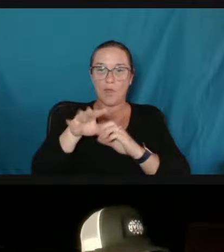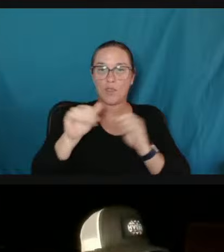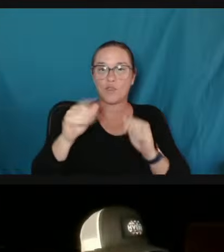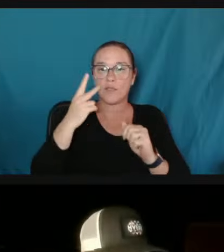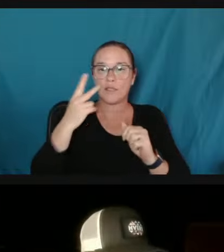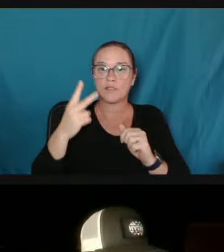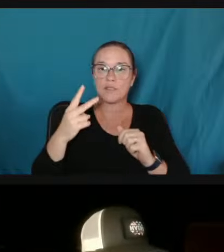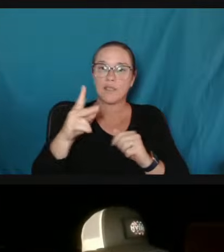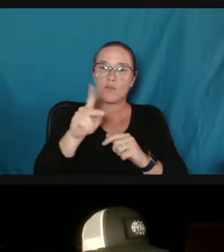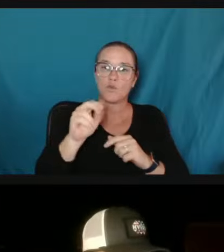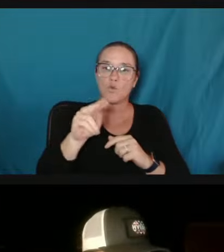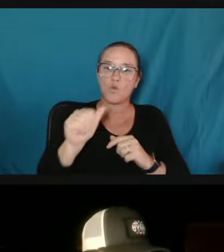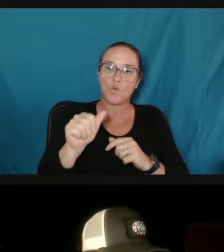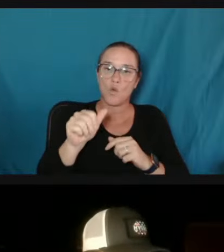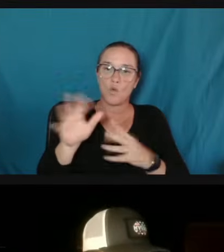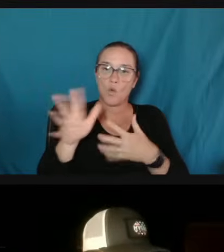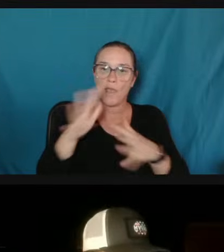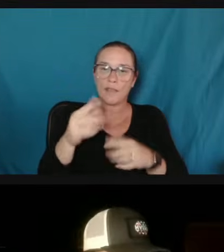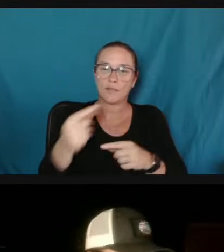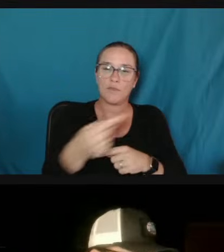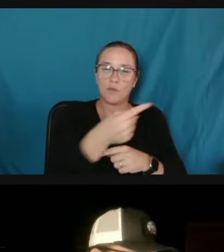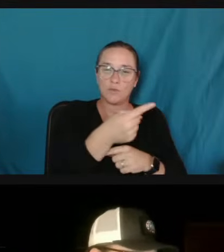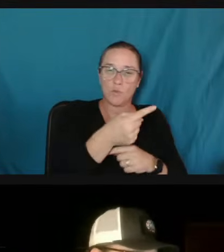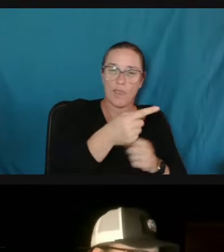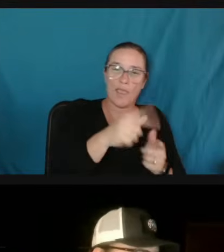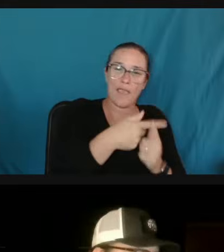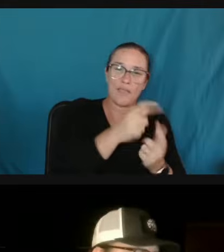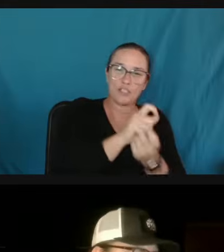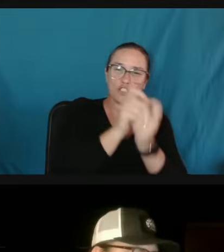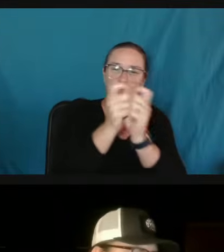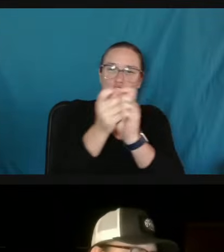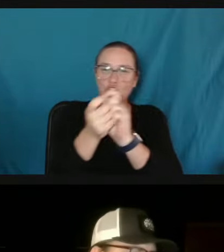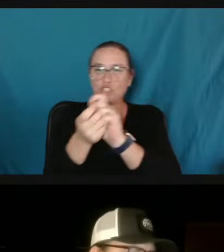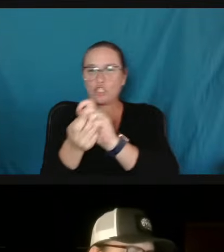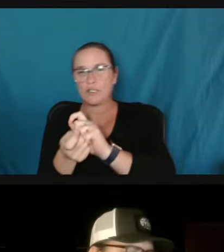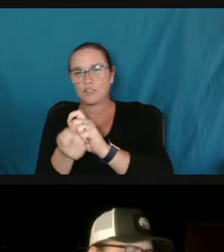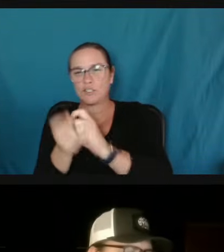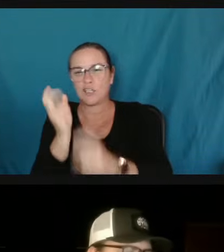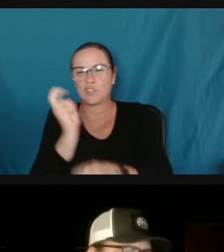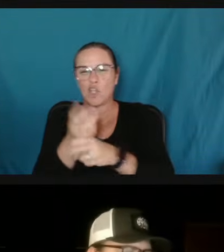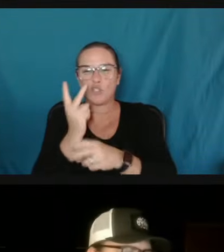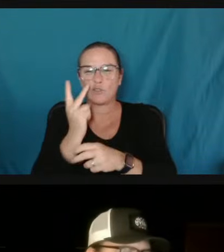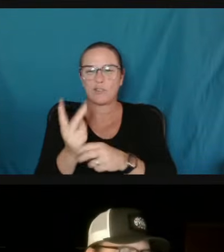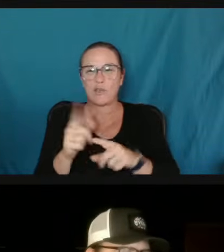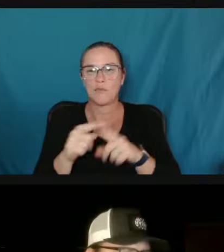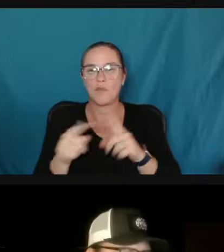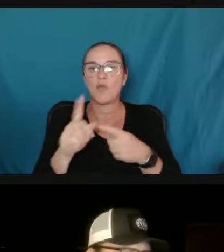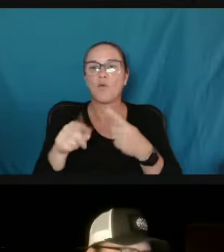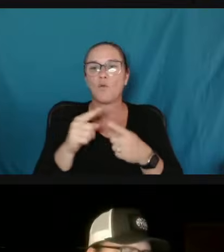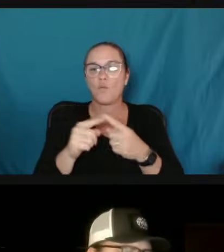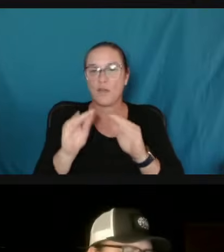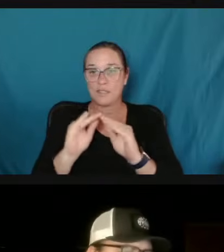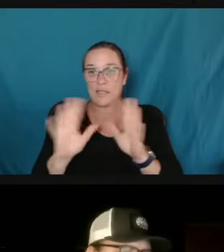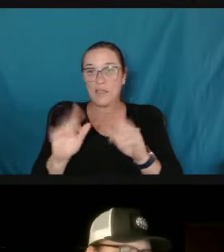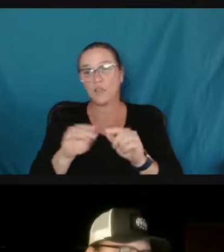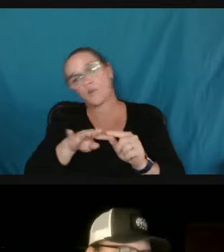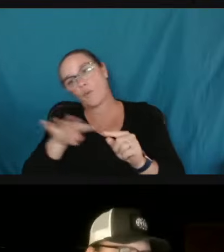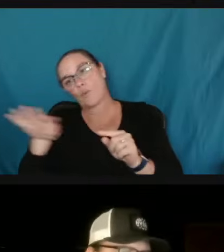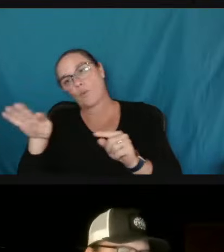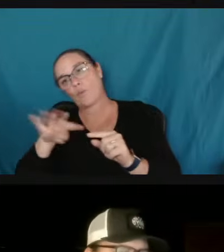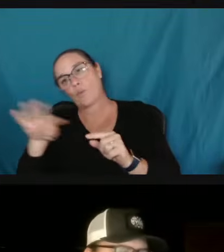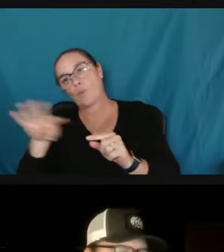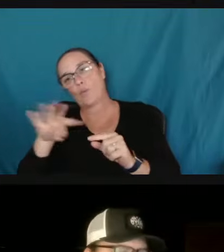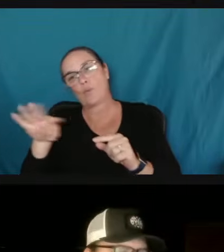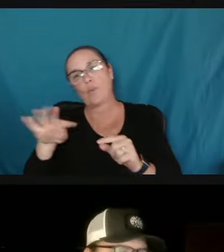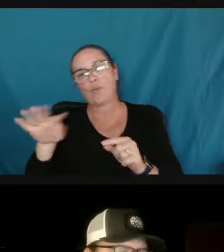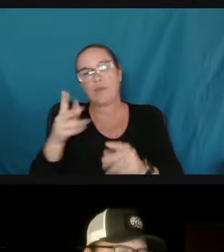Kona winds first couple of days, and then a bunch of weather, hard to see far in distance. But when the weather does clear, you do see the trade winds